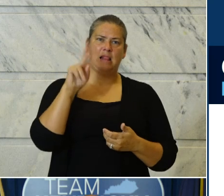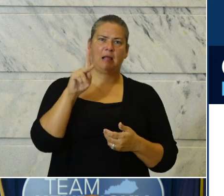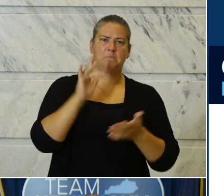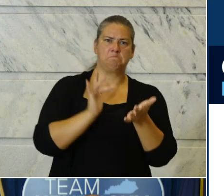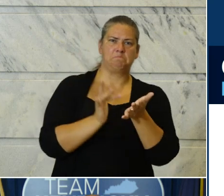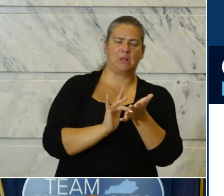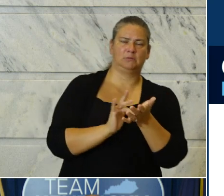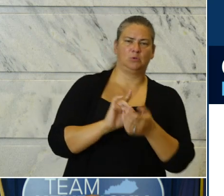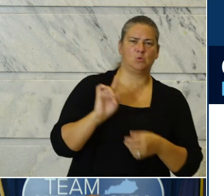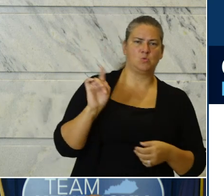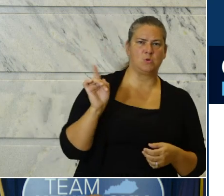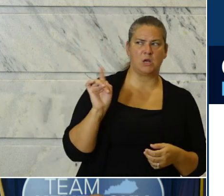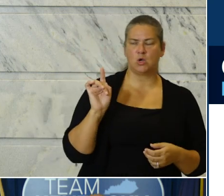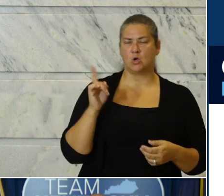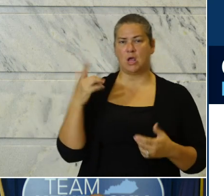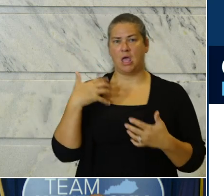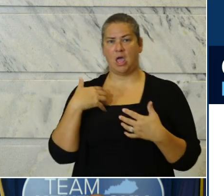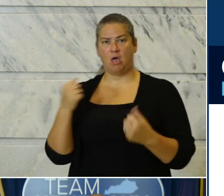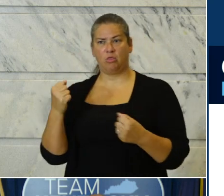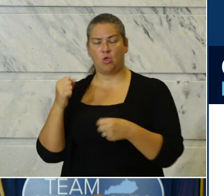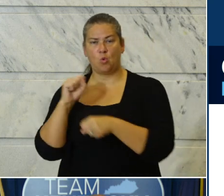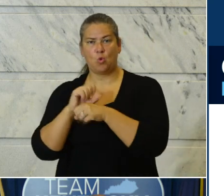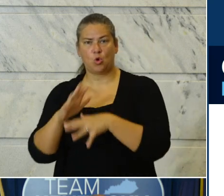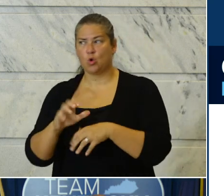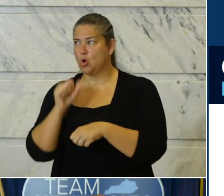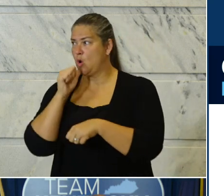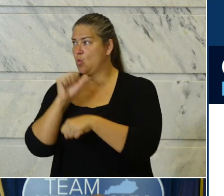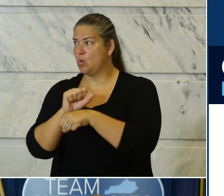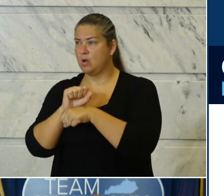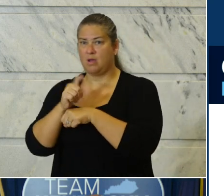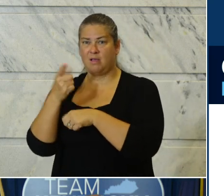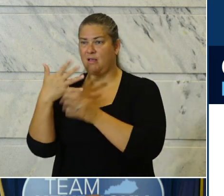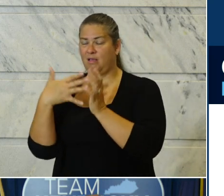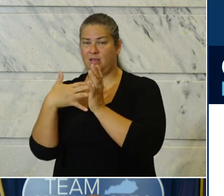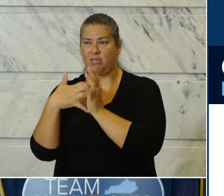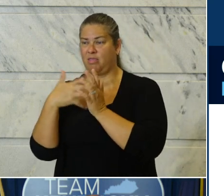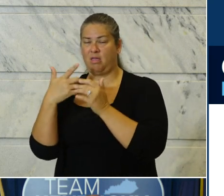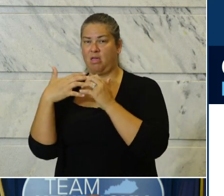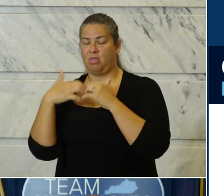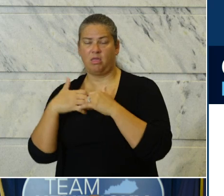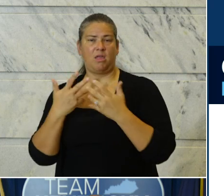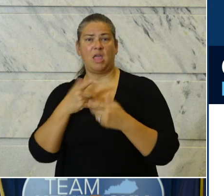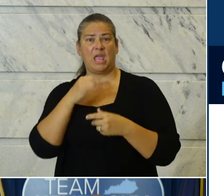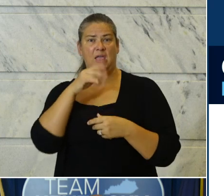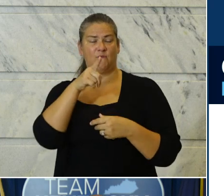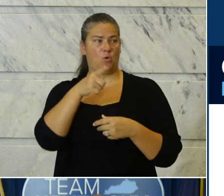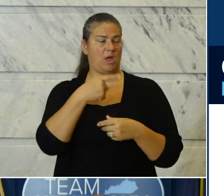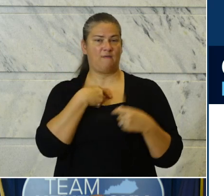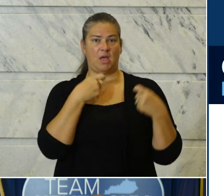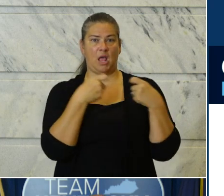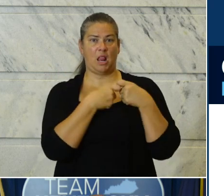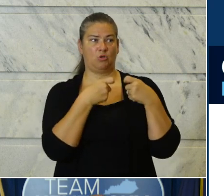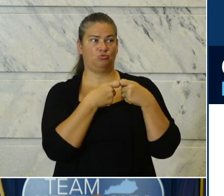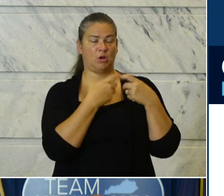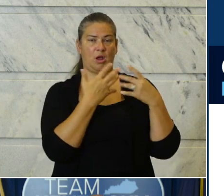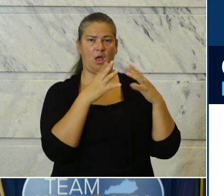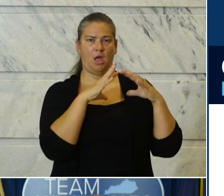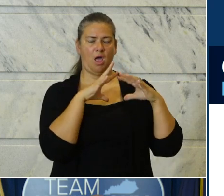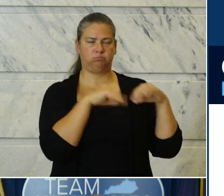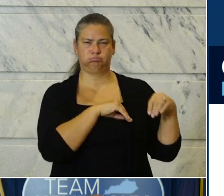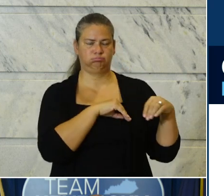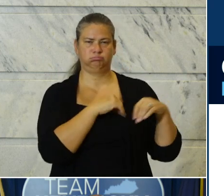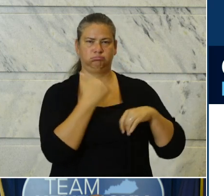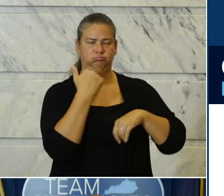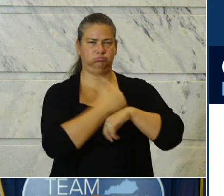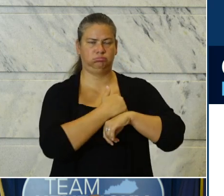medications or healthcare workers to provide critical emergent healthcare needs, if you were to lose energy support and therefore you